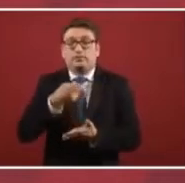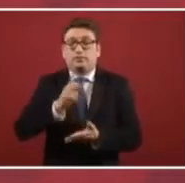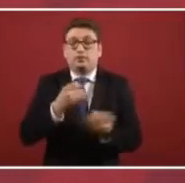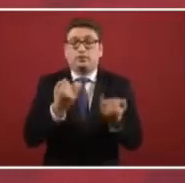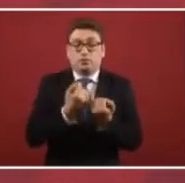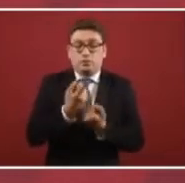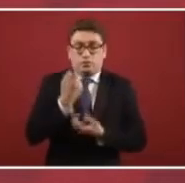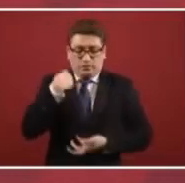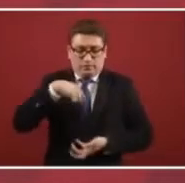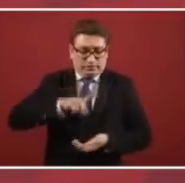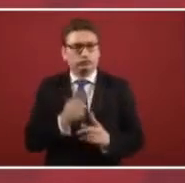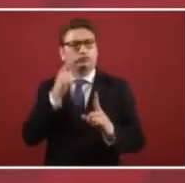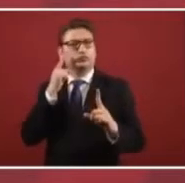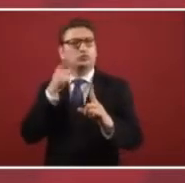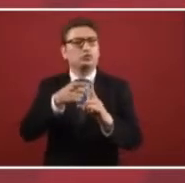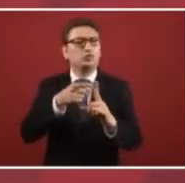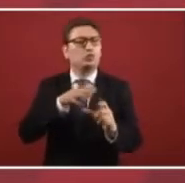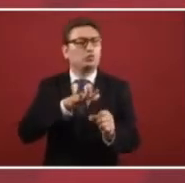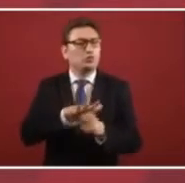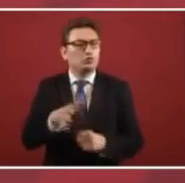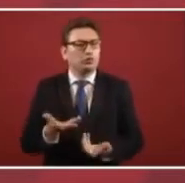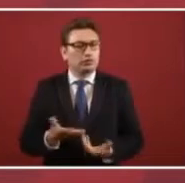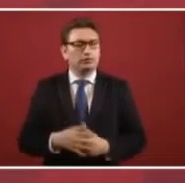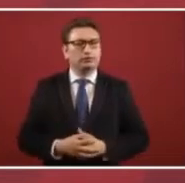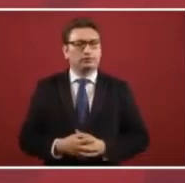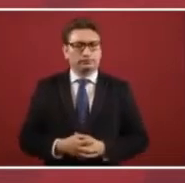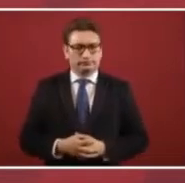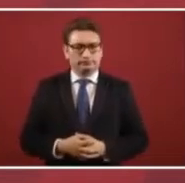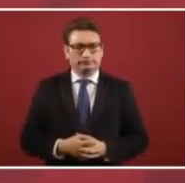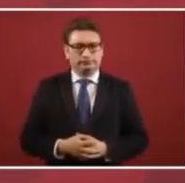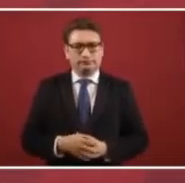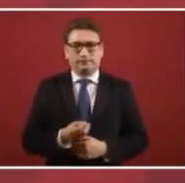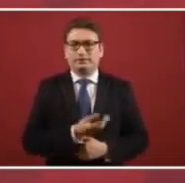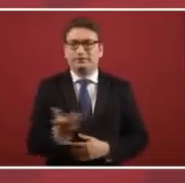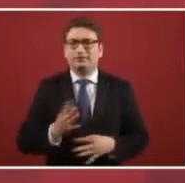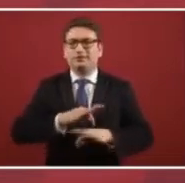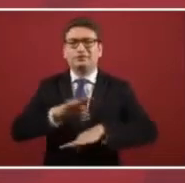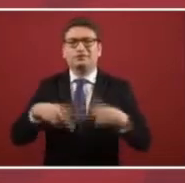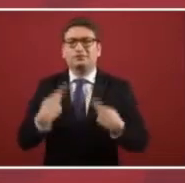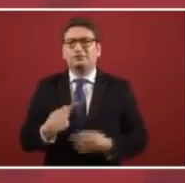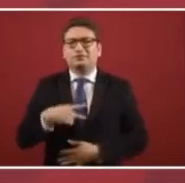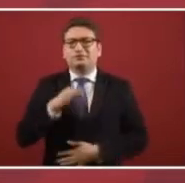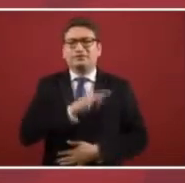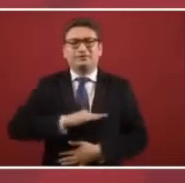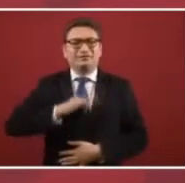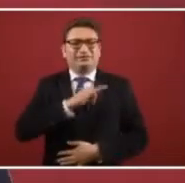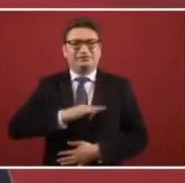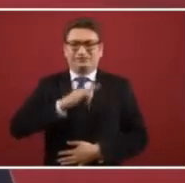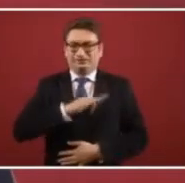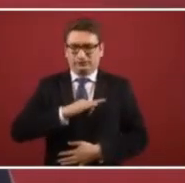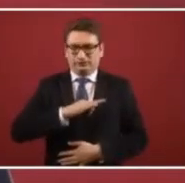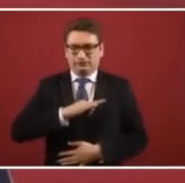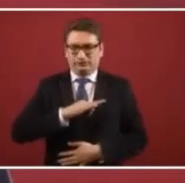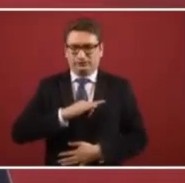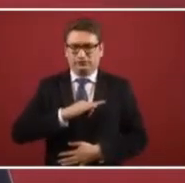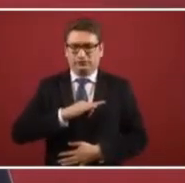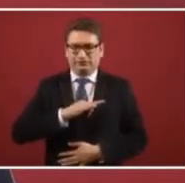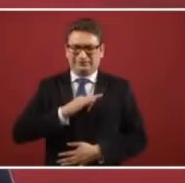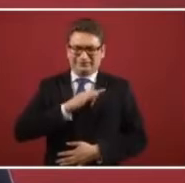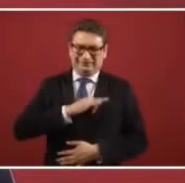But anything that helps, it's to get the happiness of the people, and